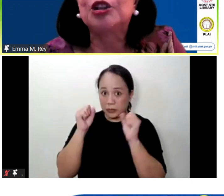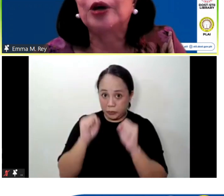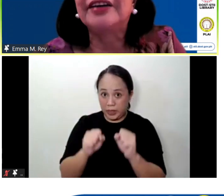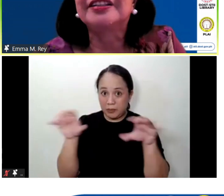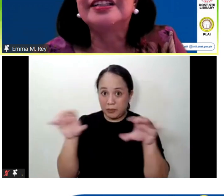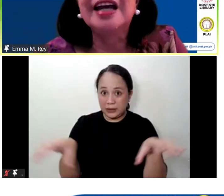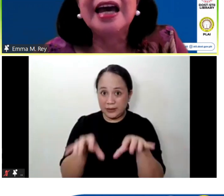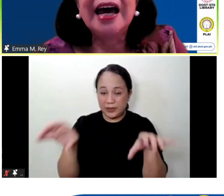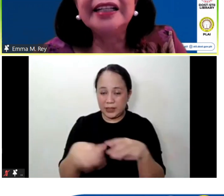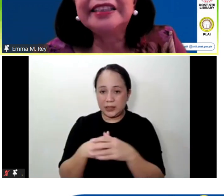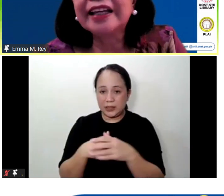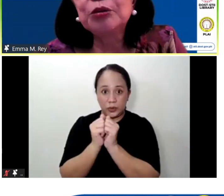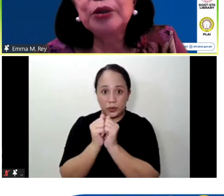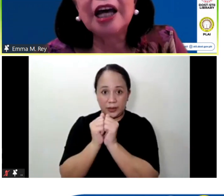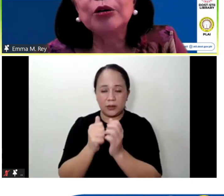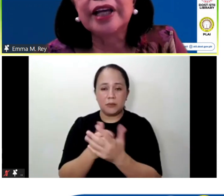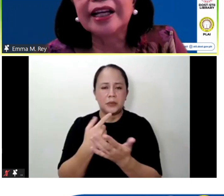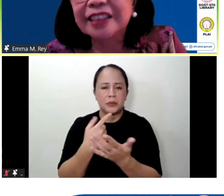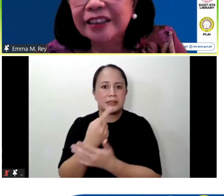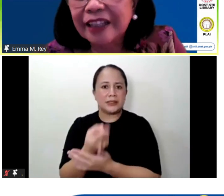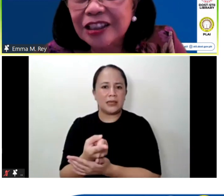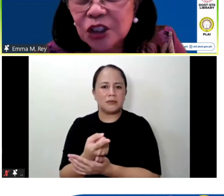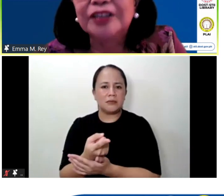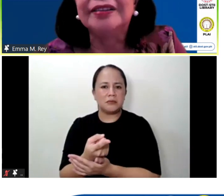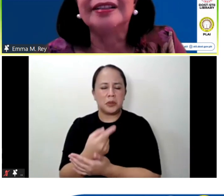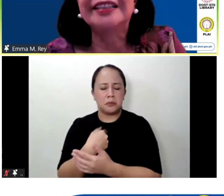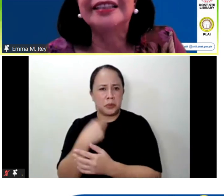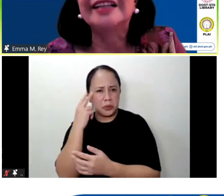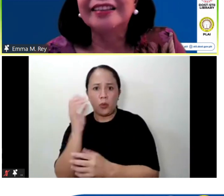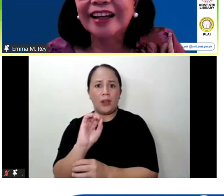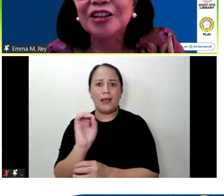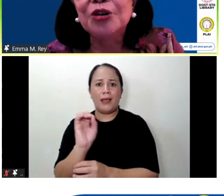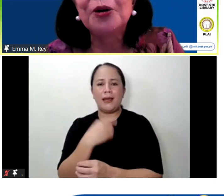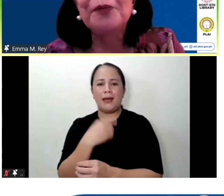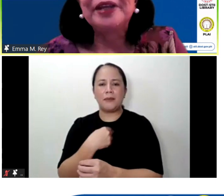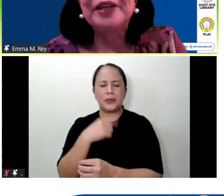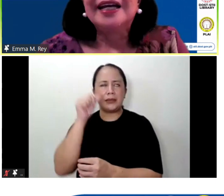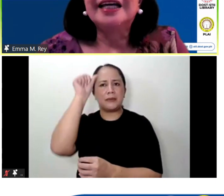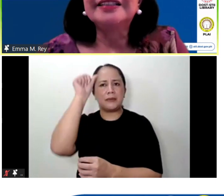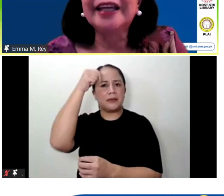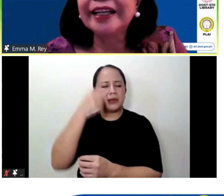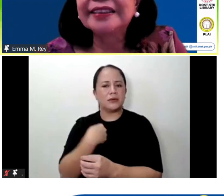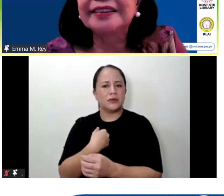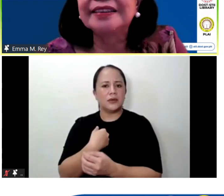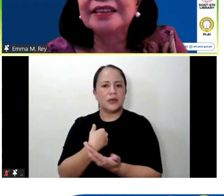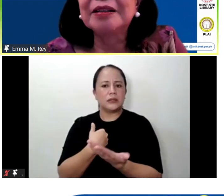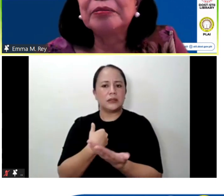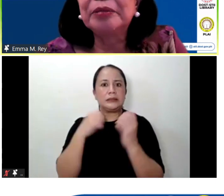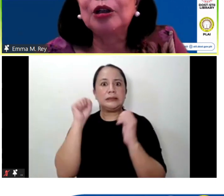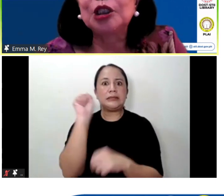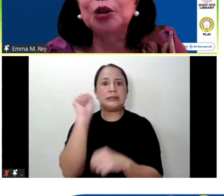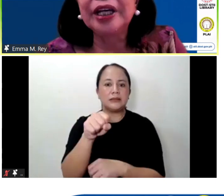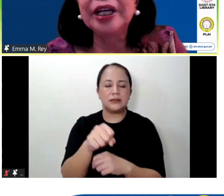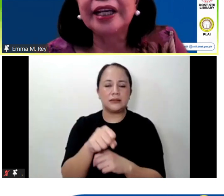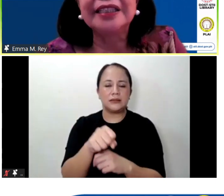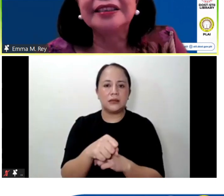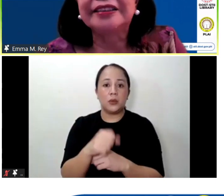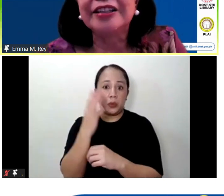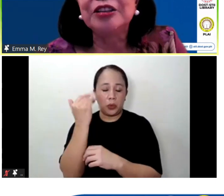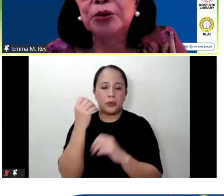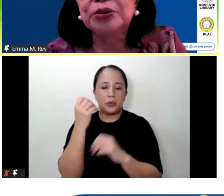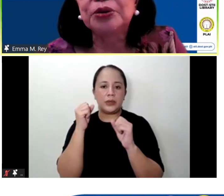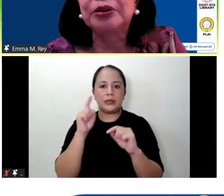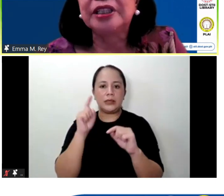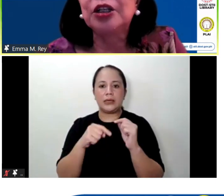activity together, I said without hesitation, natatandaan nyo, that yes, because we cannot